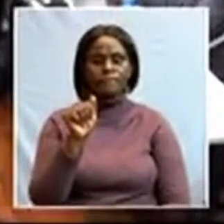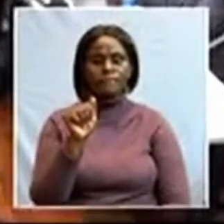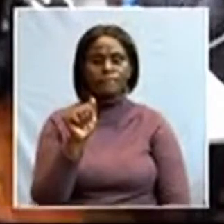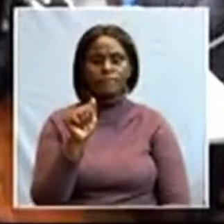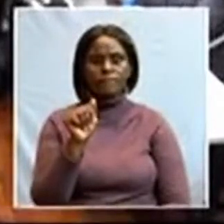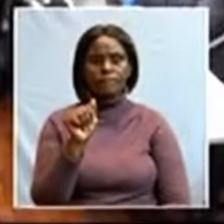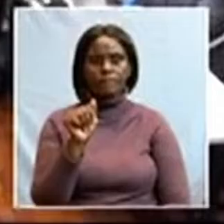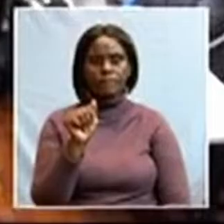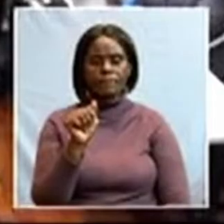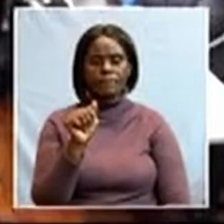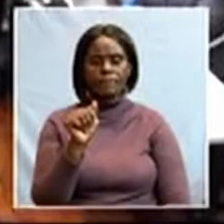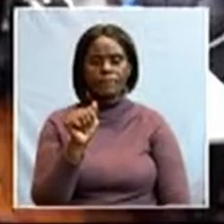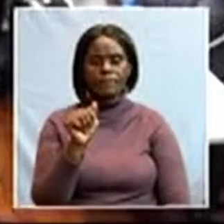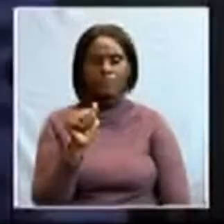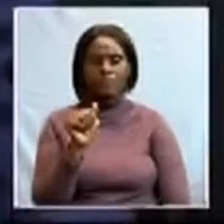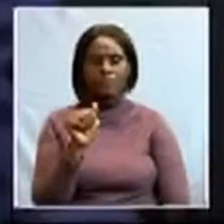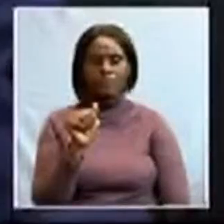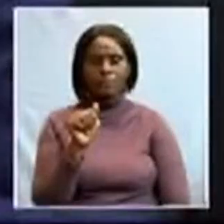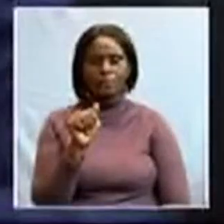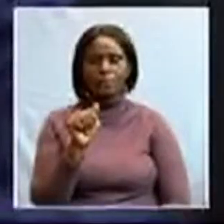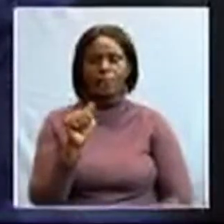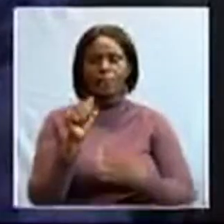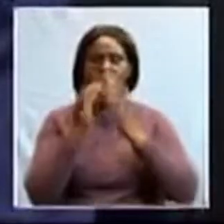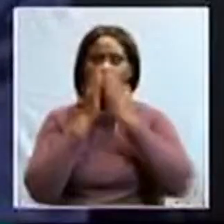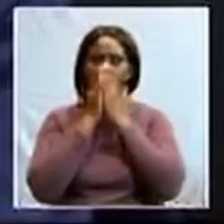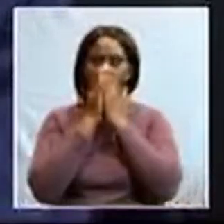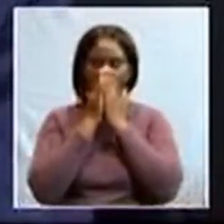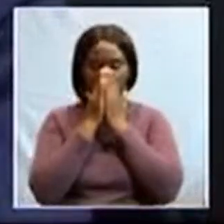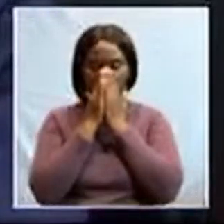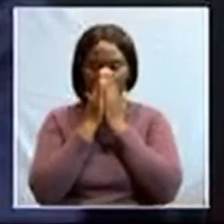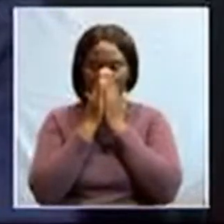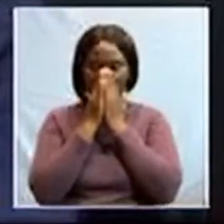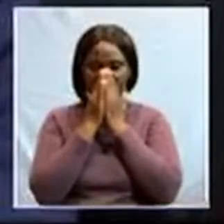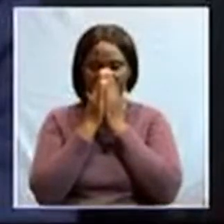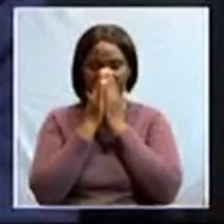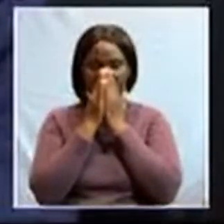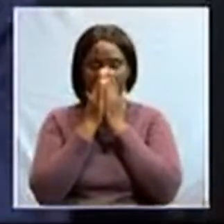If we go to Appendix 7,